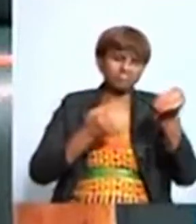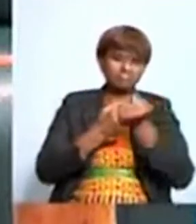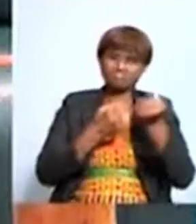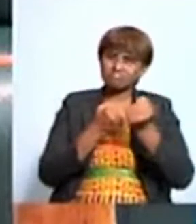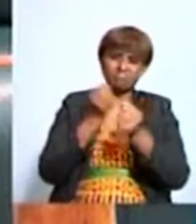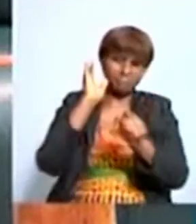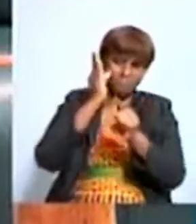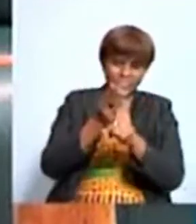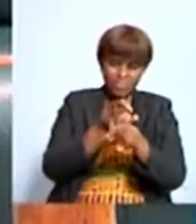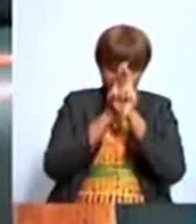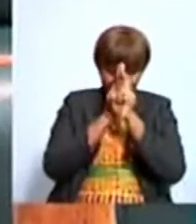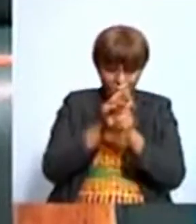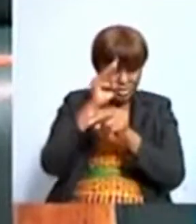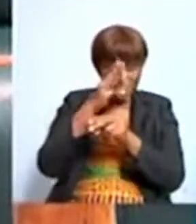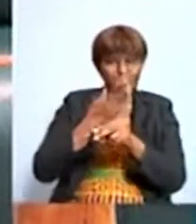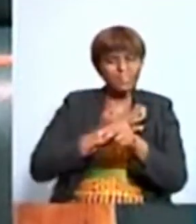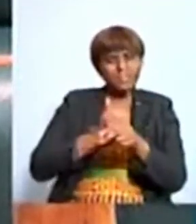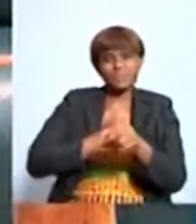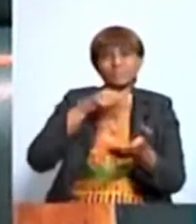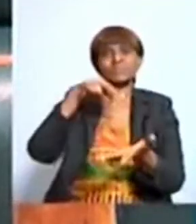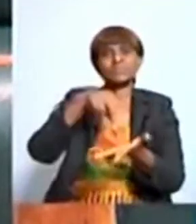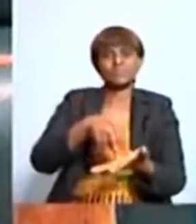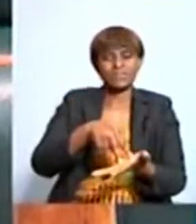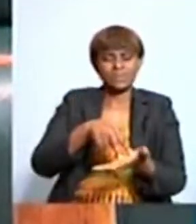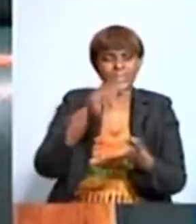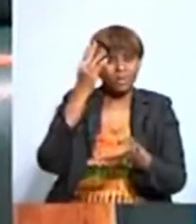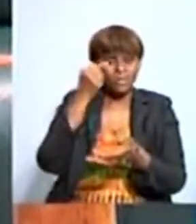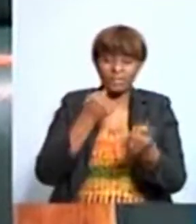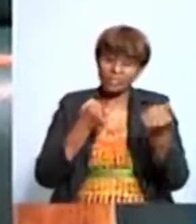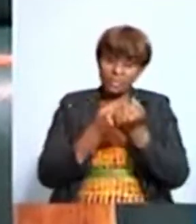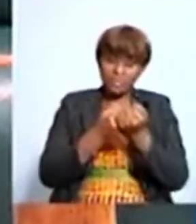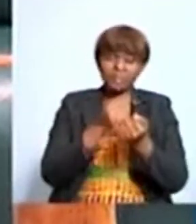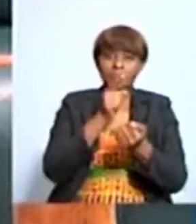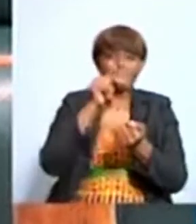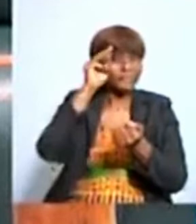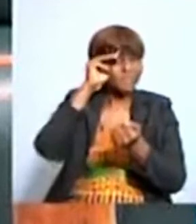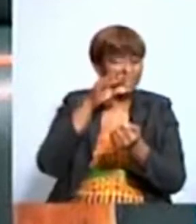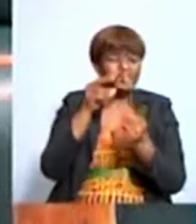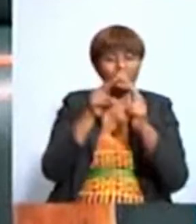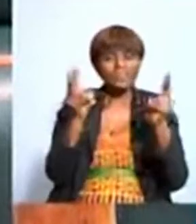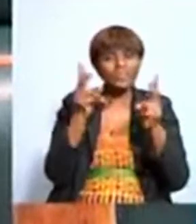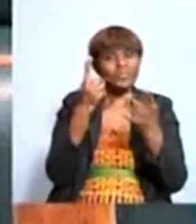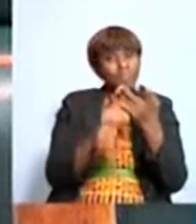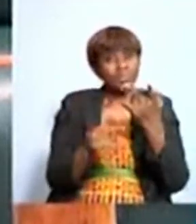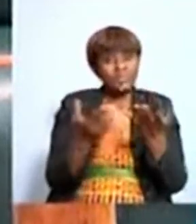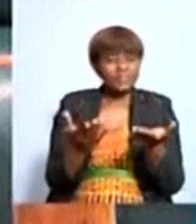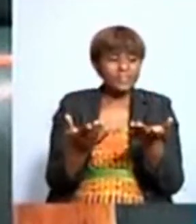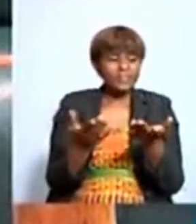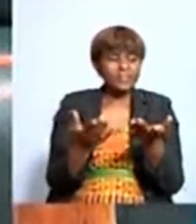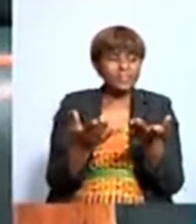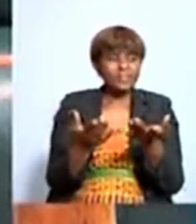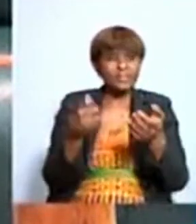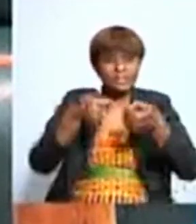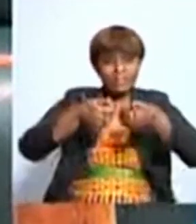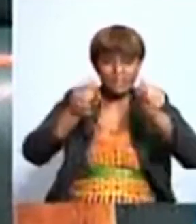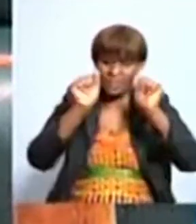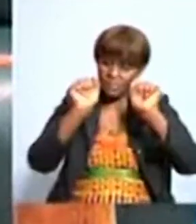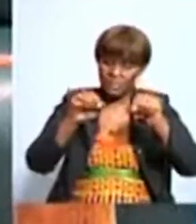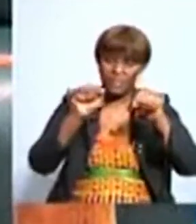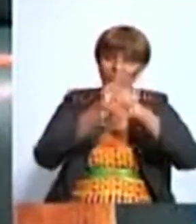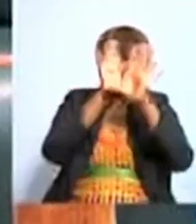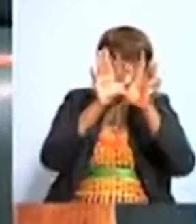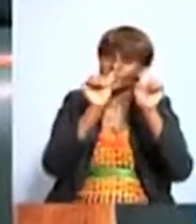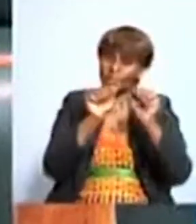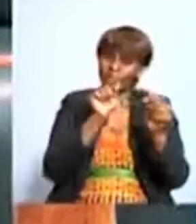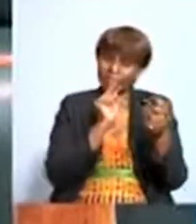Honourable Minister. So I rose in order to support the Minister so that he can be clear that